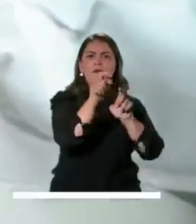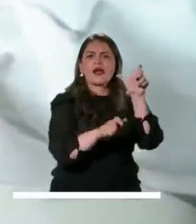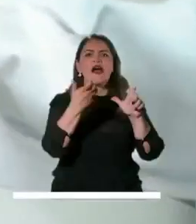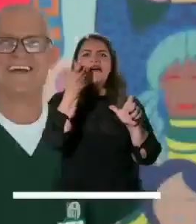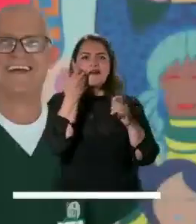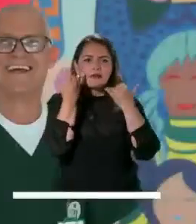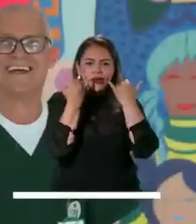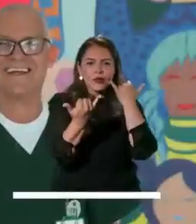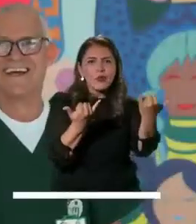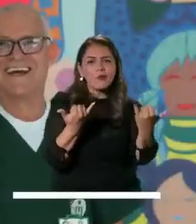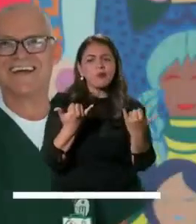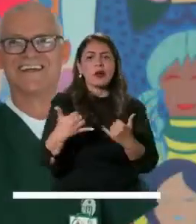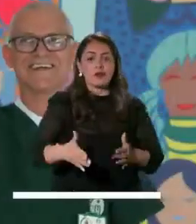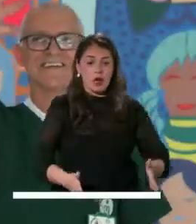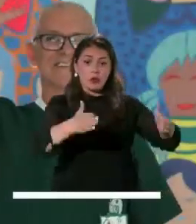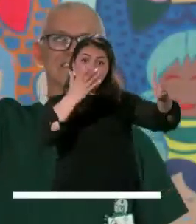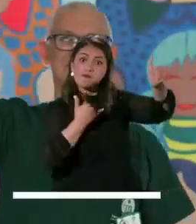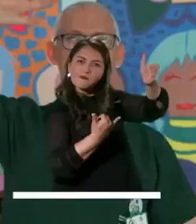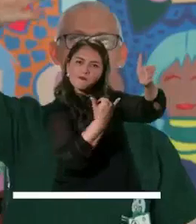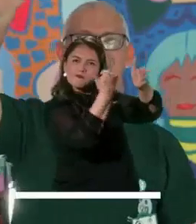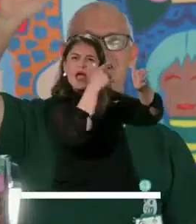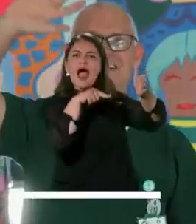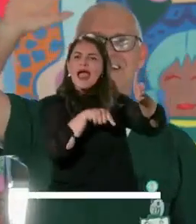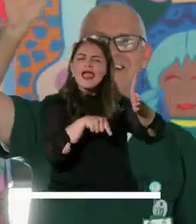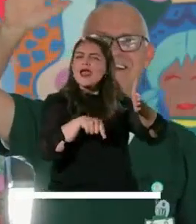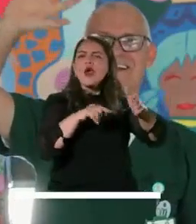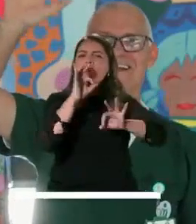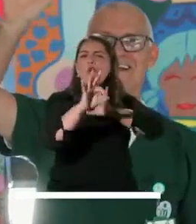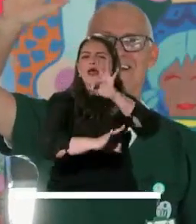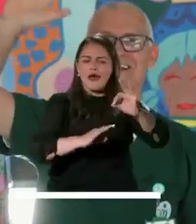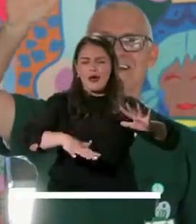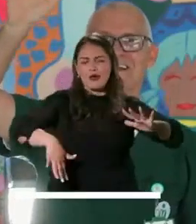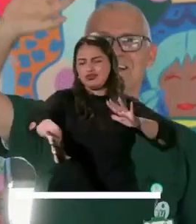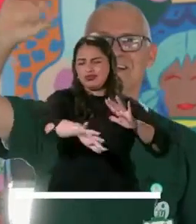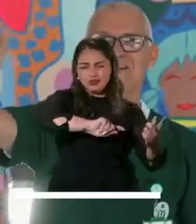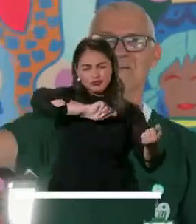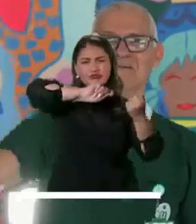and in a place where the care transforms life.